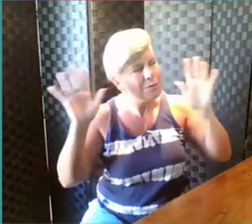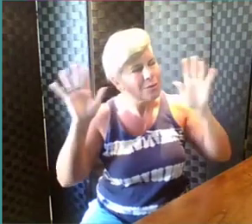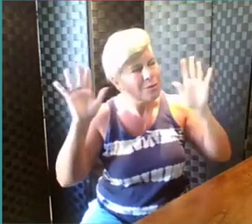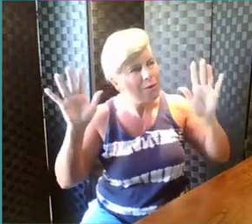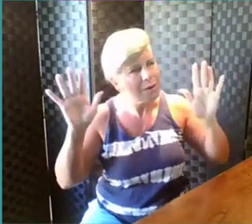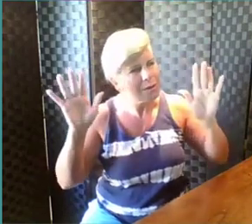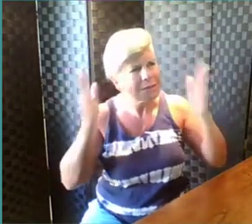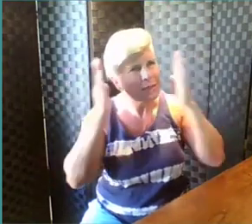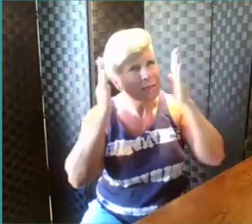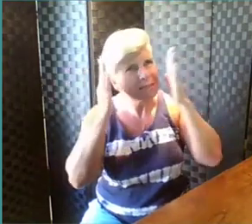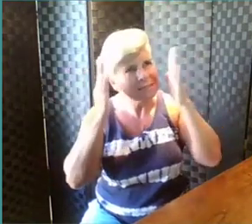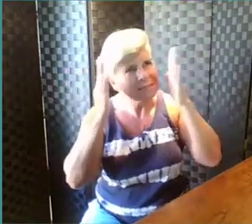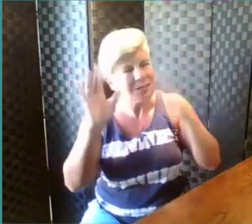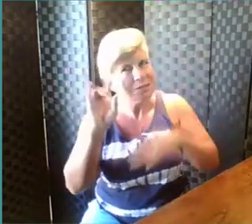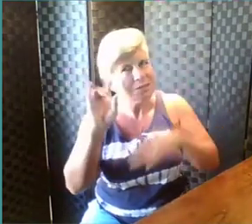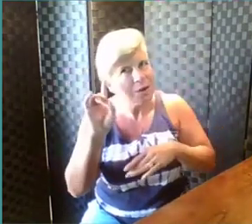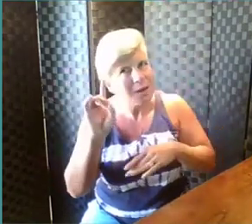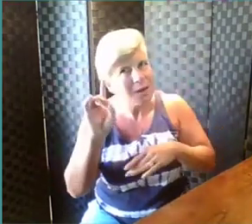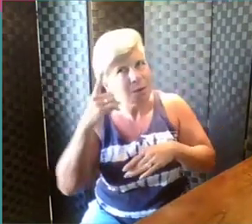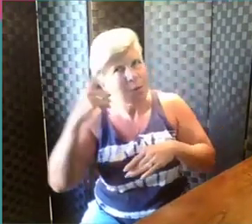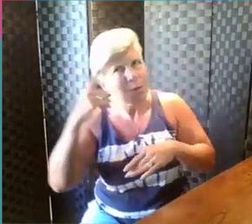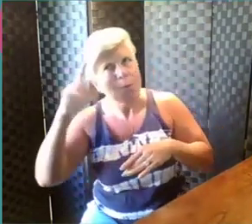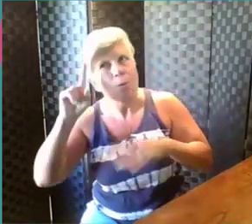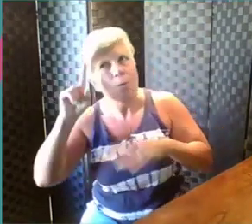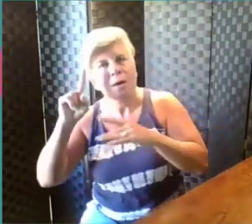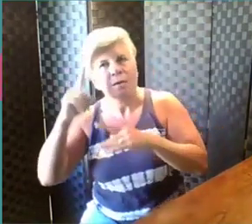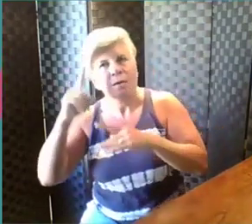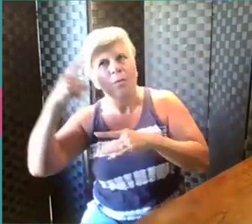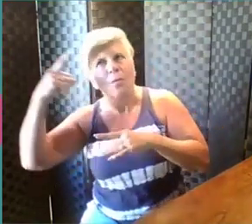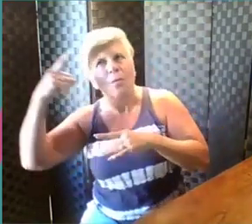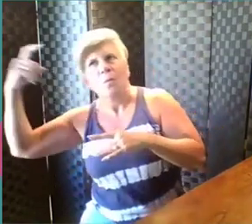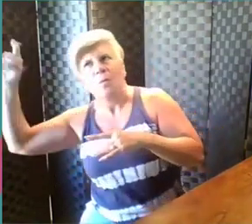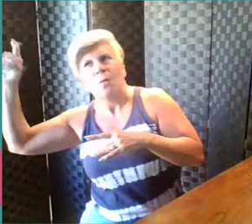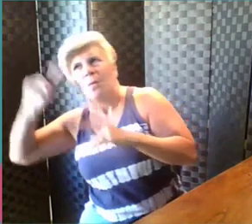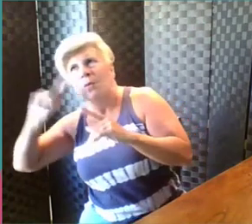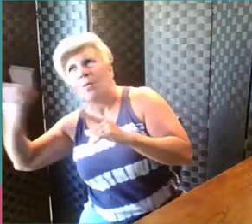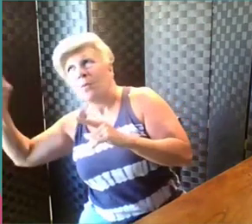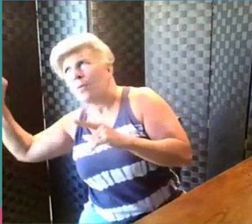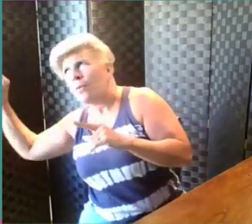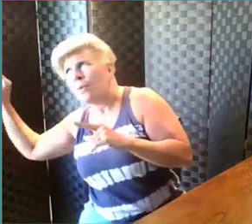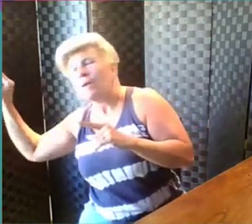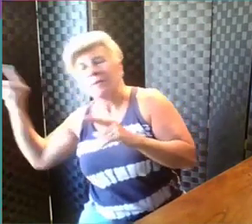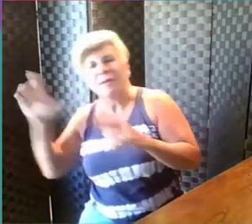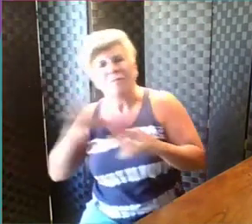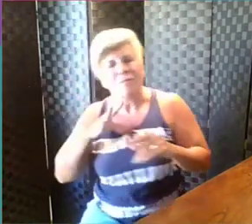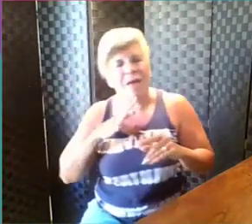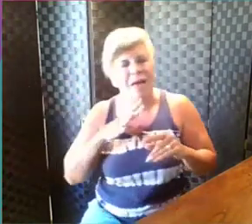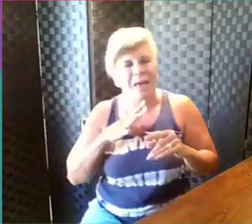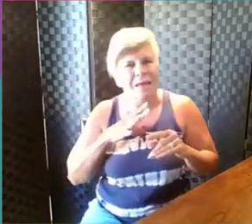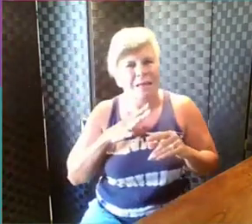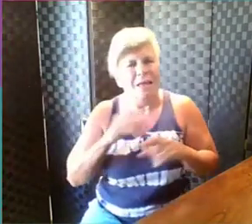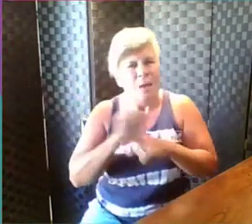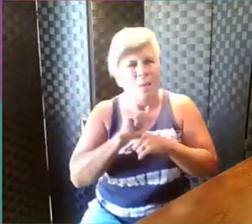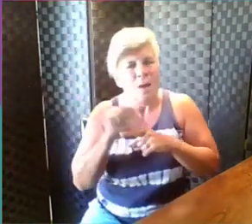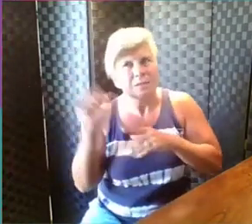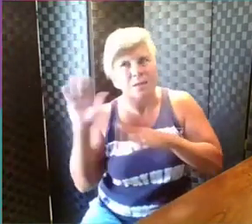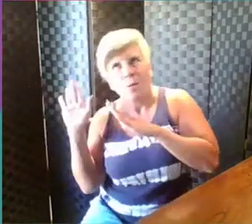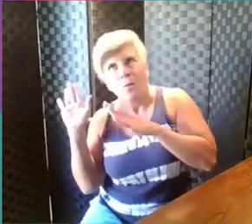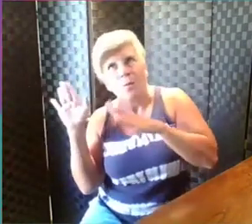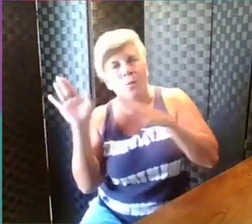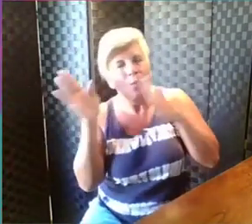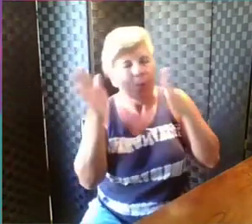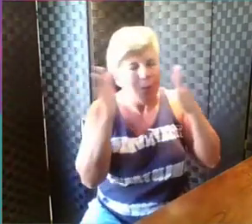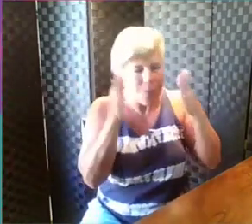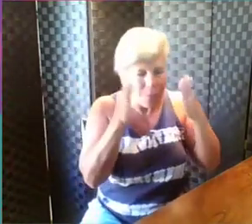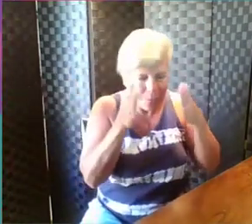Where is your attention? Did it wander? It's okay. That's what minds do. Let's practice a little bit